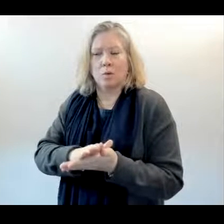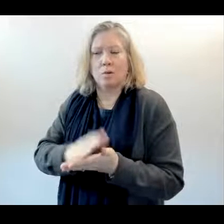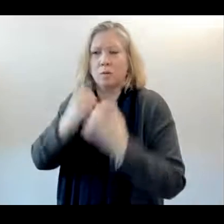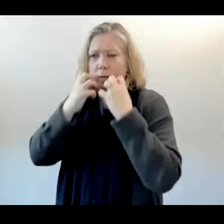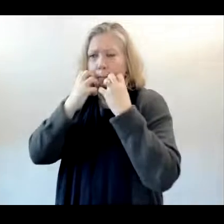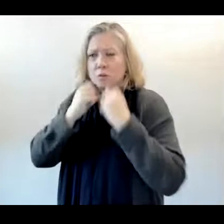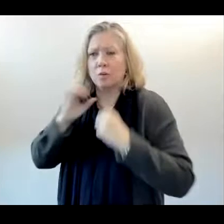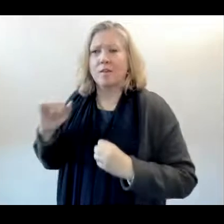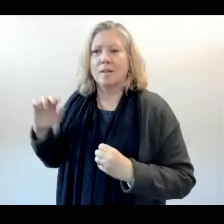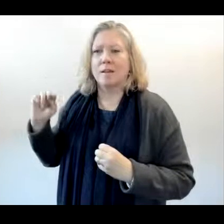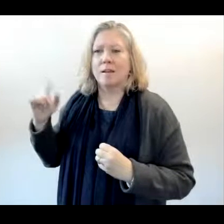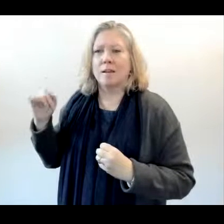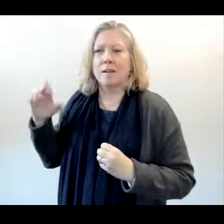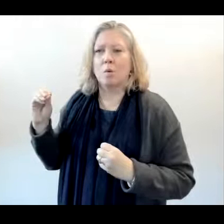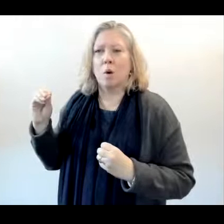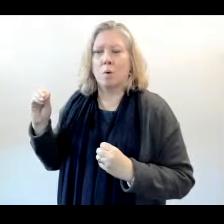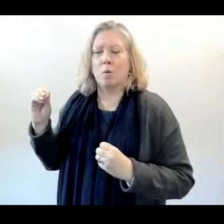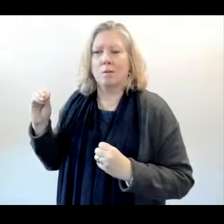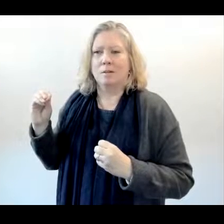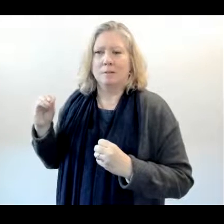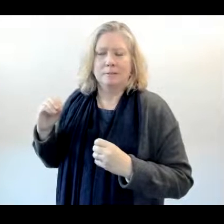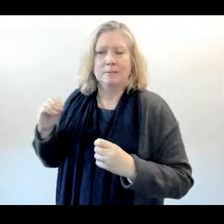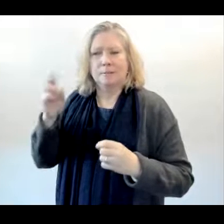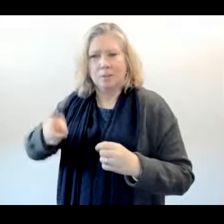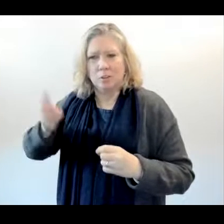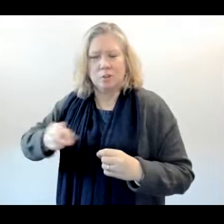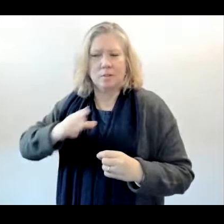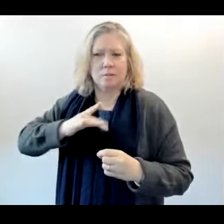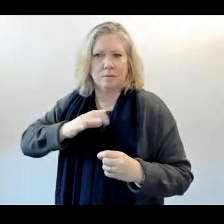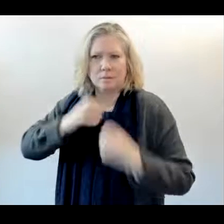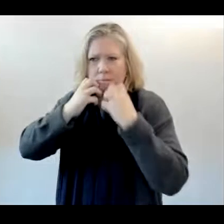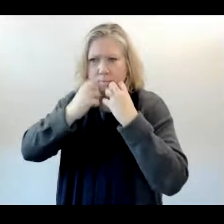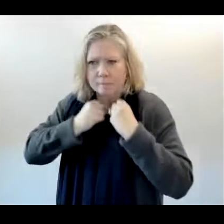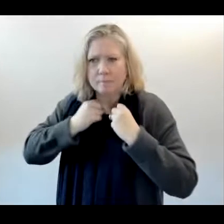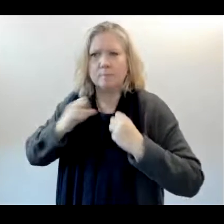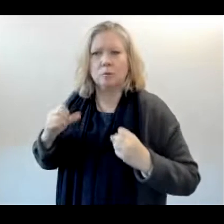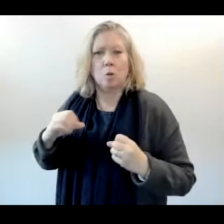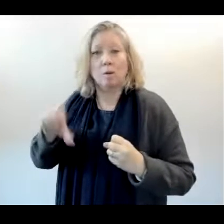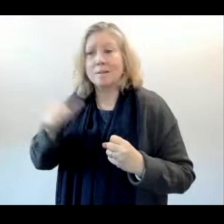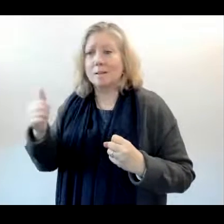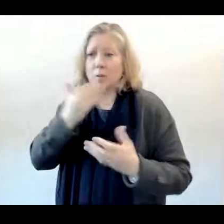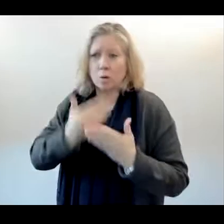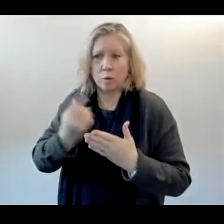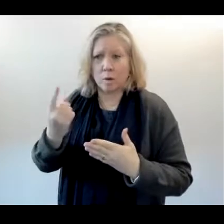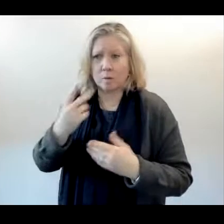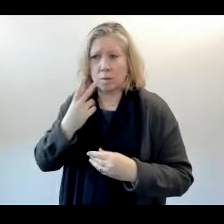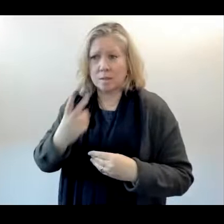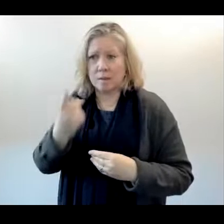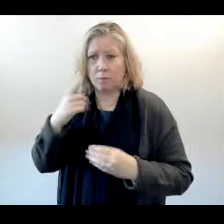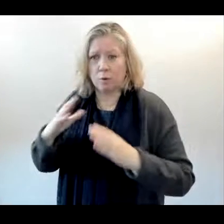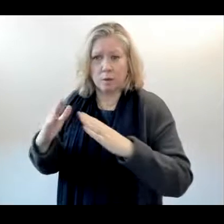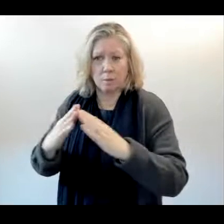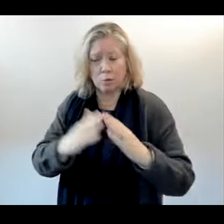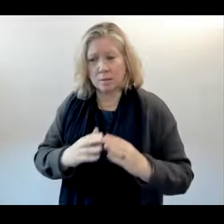it's ticks off most of the boxes Councilman Lavelle mentioned earlier. So it's another good one to see for the community there.